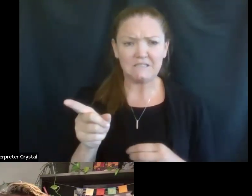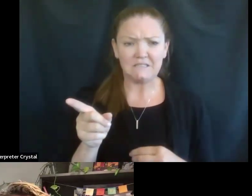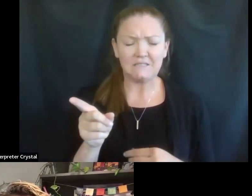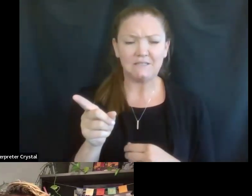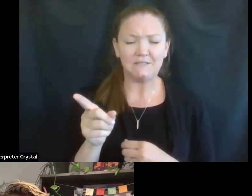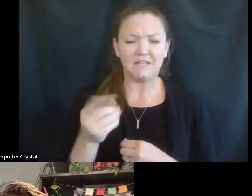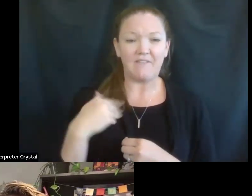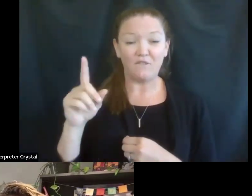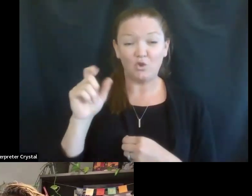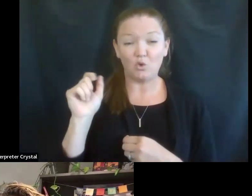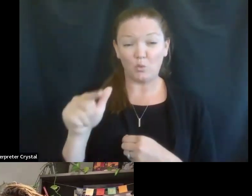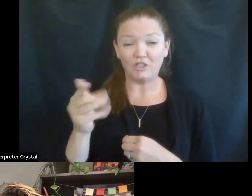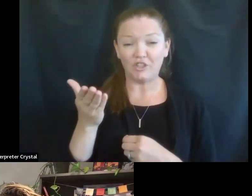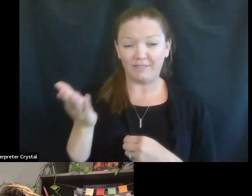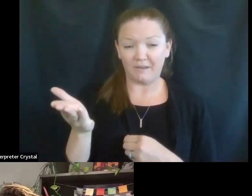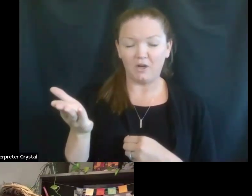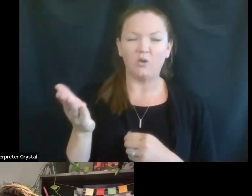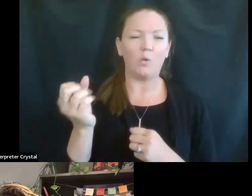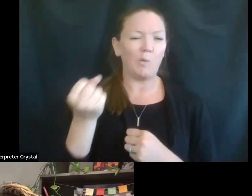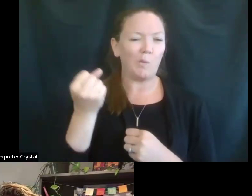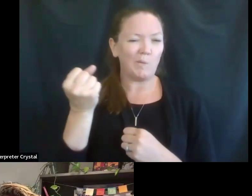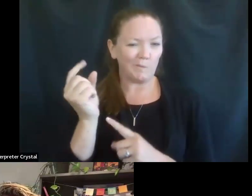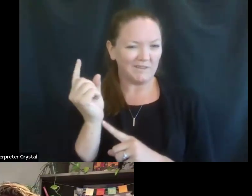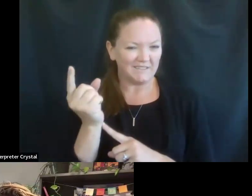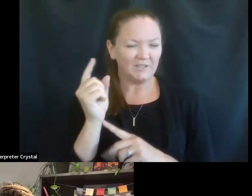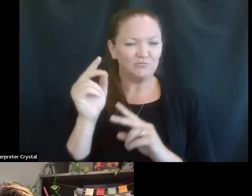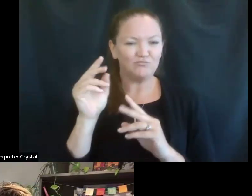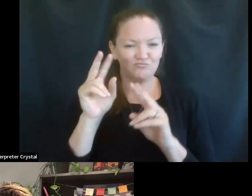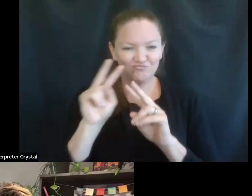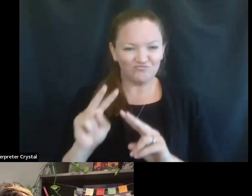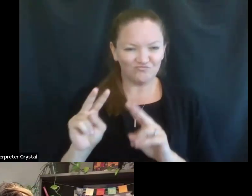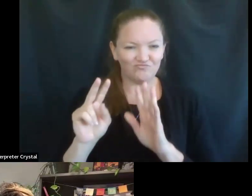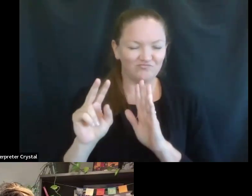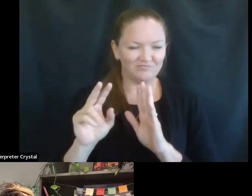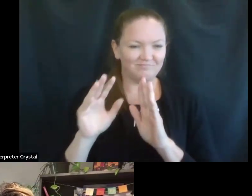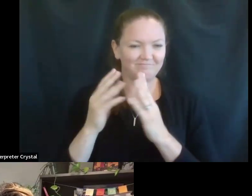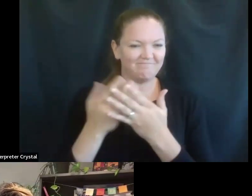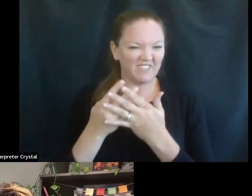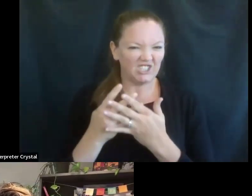is some questions coming in. Just give me a second here to sort through.